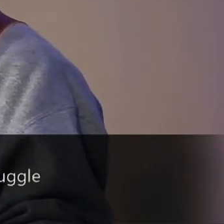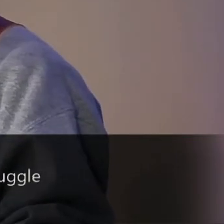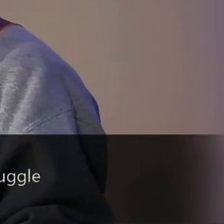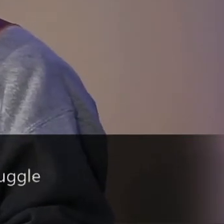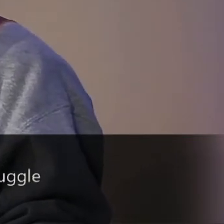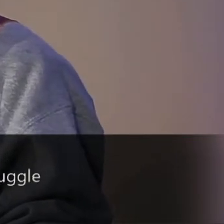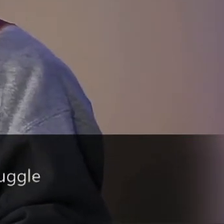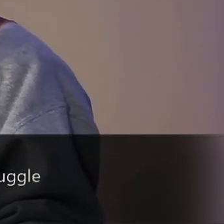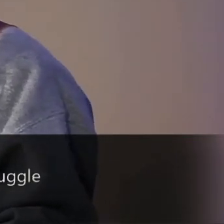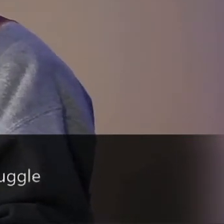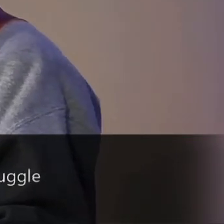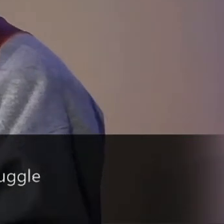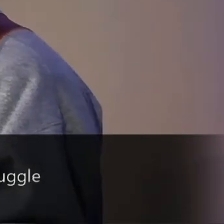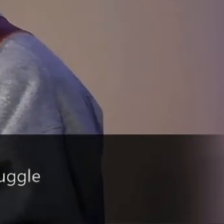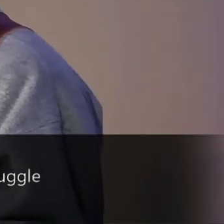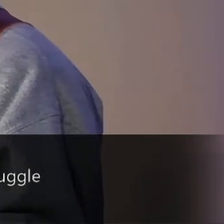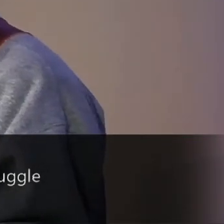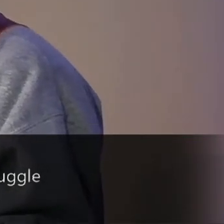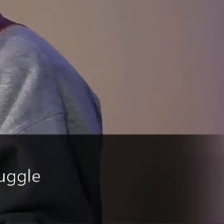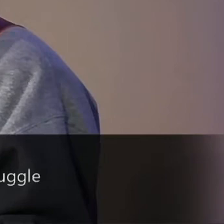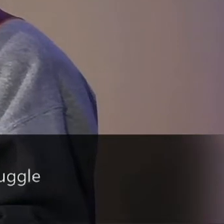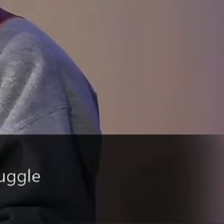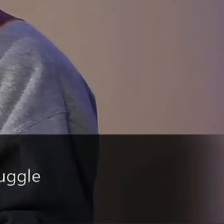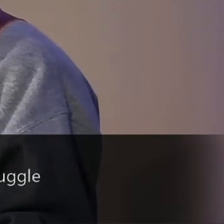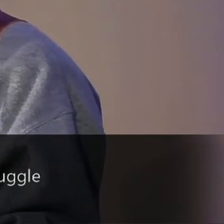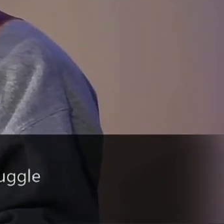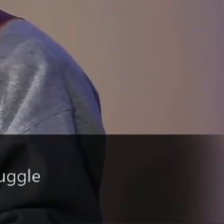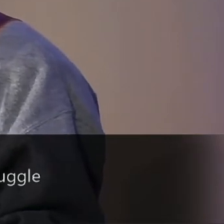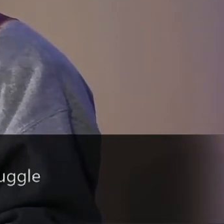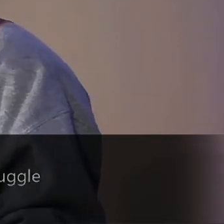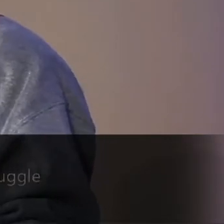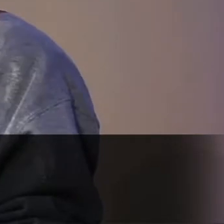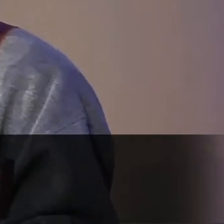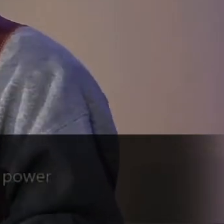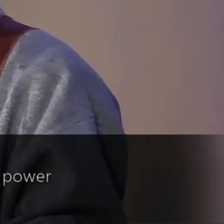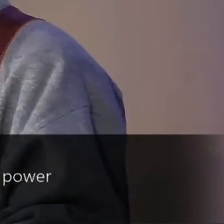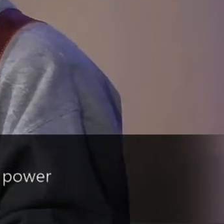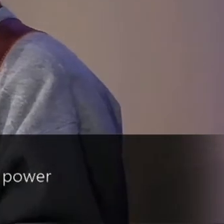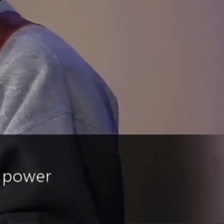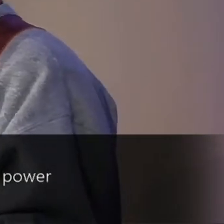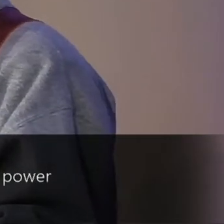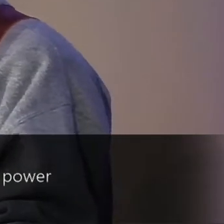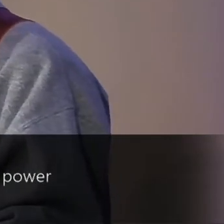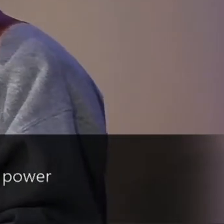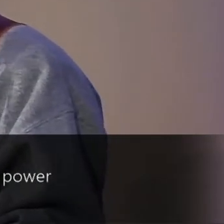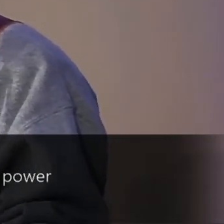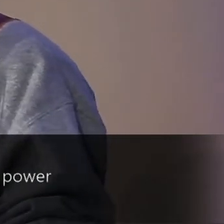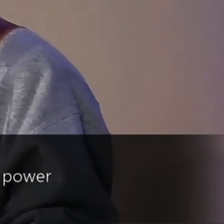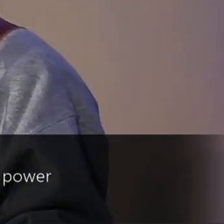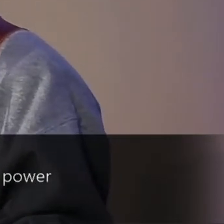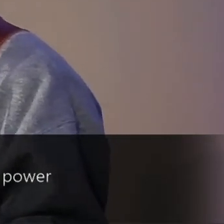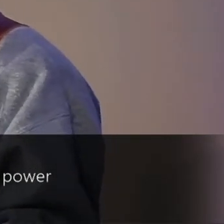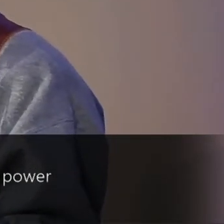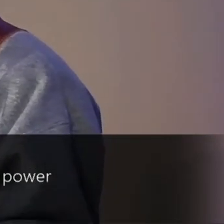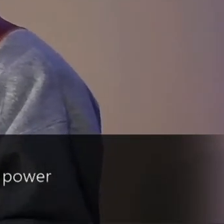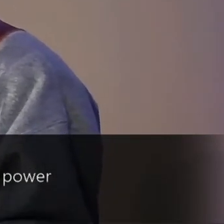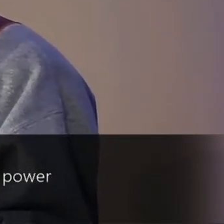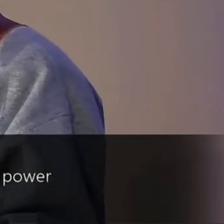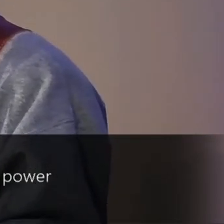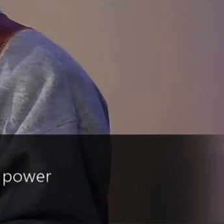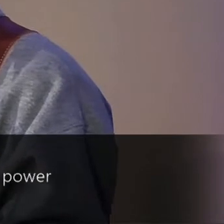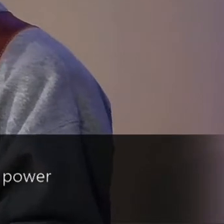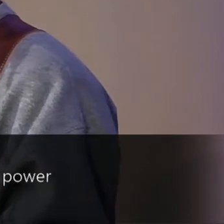the battle, glory in the struggle, mighty, it won't let us down or